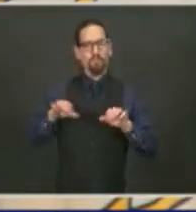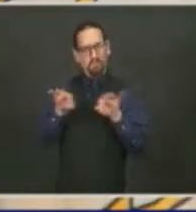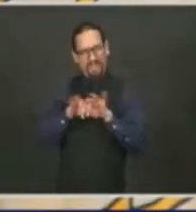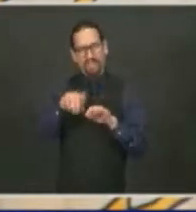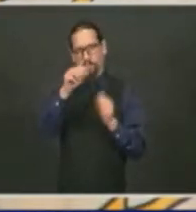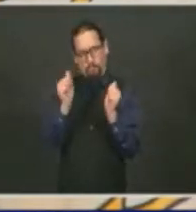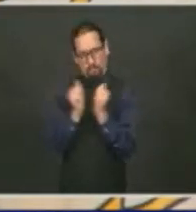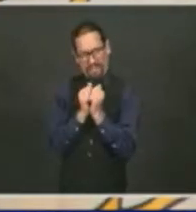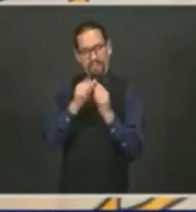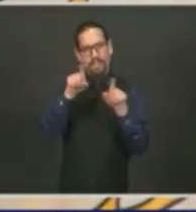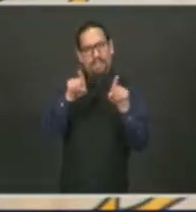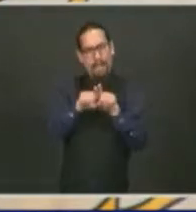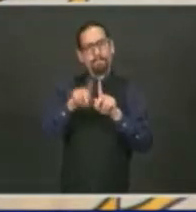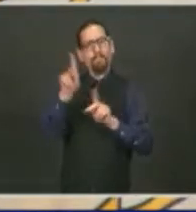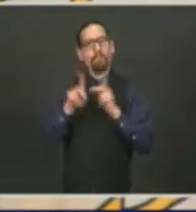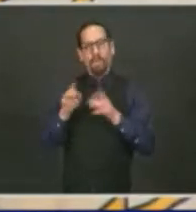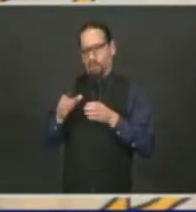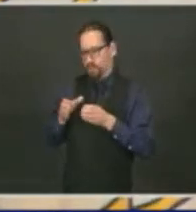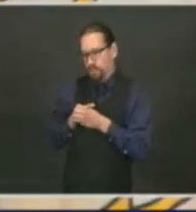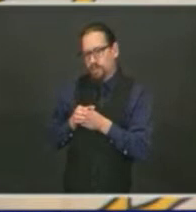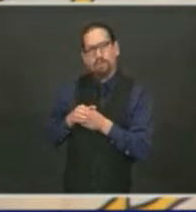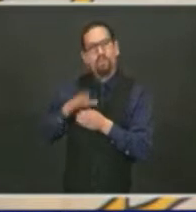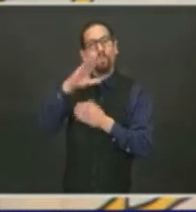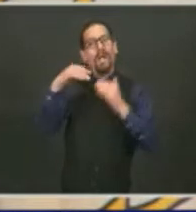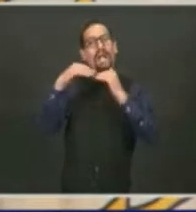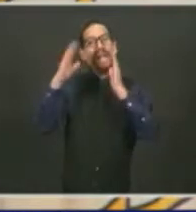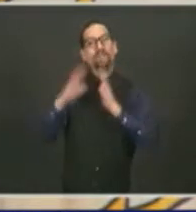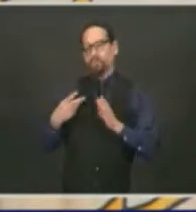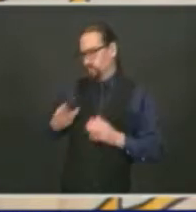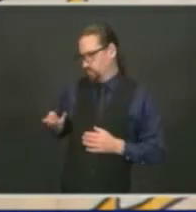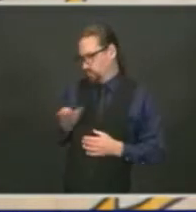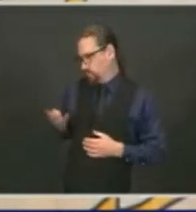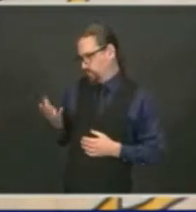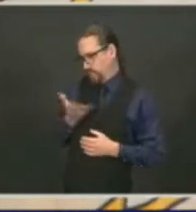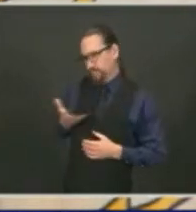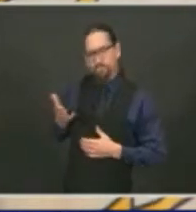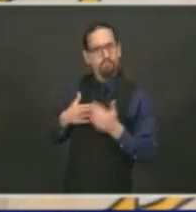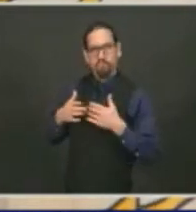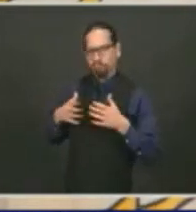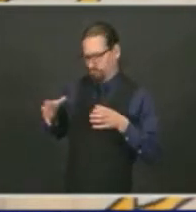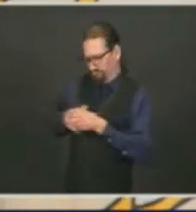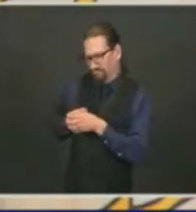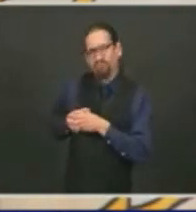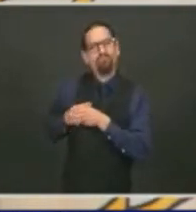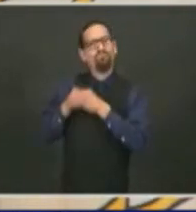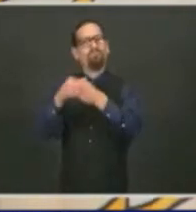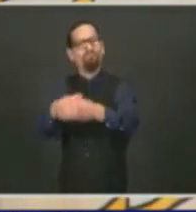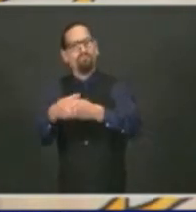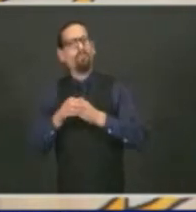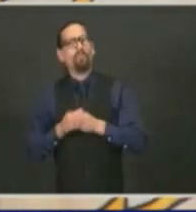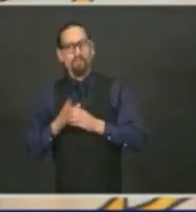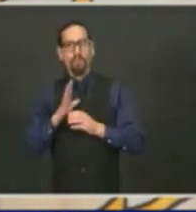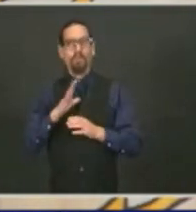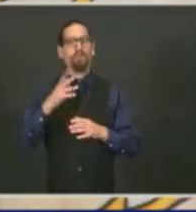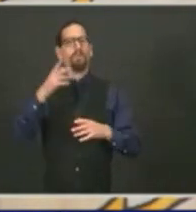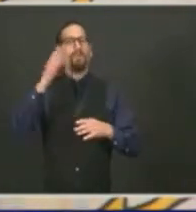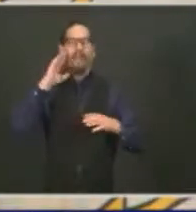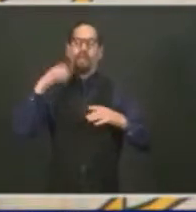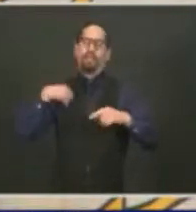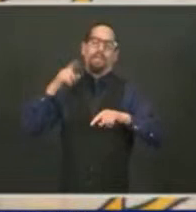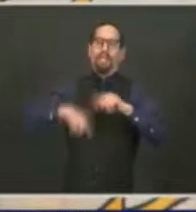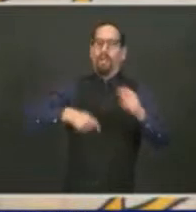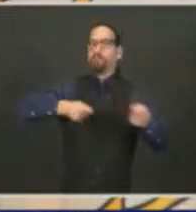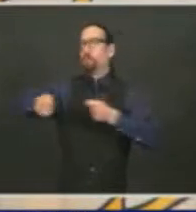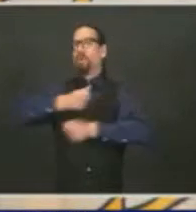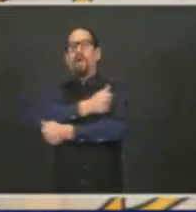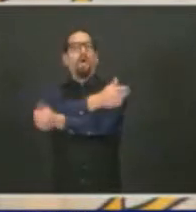with. So there's a lot that's out of our control right now, but there's some things that are within